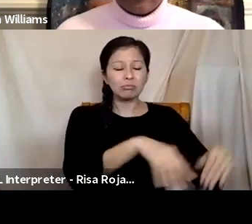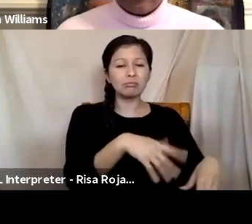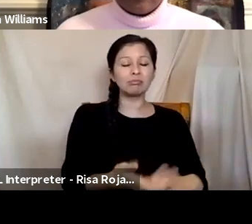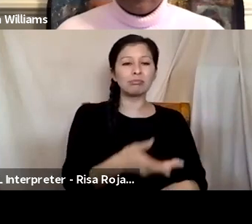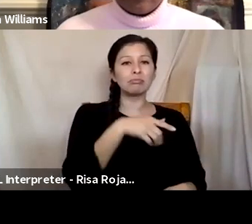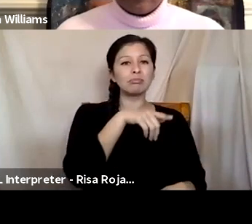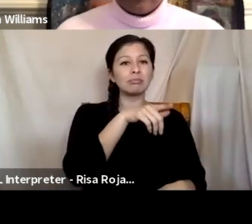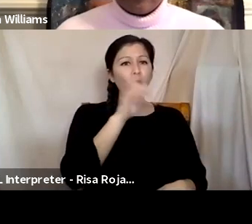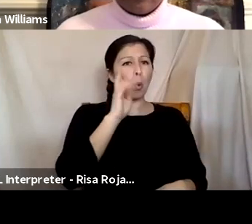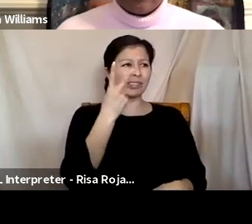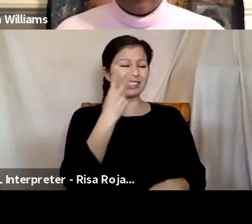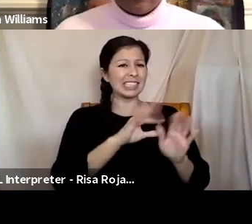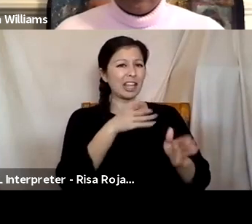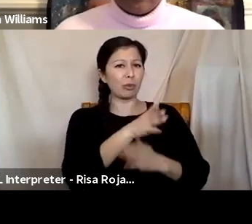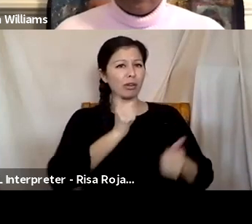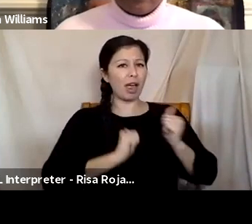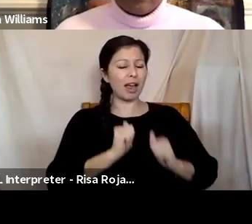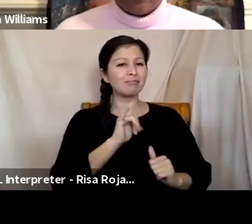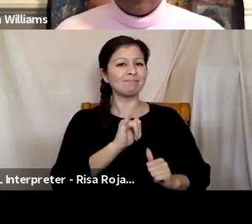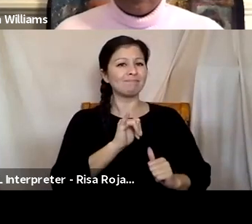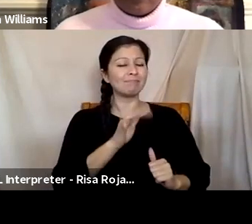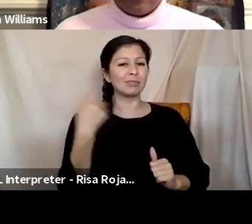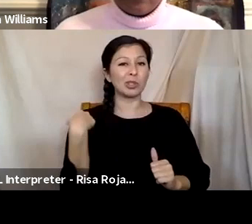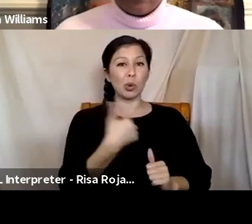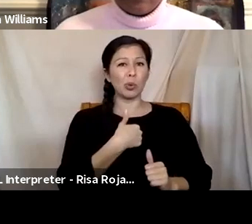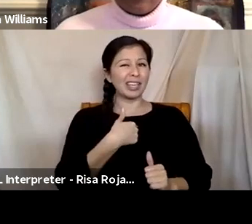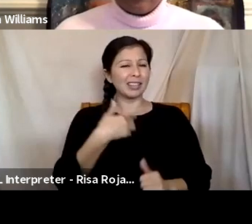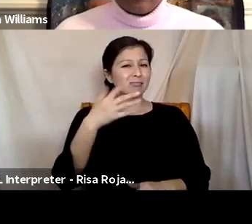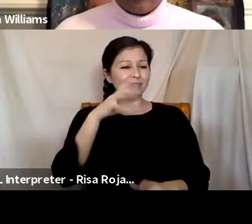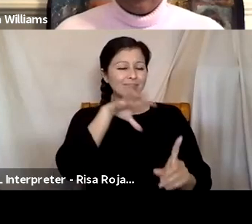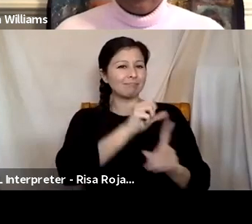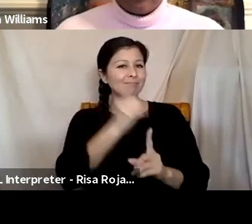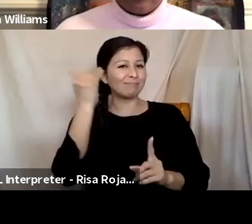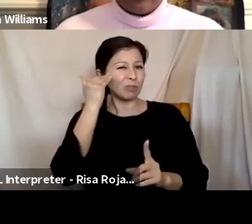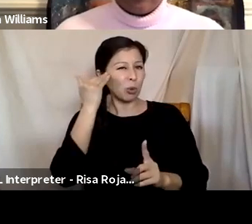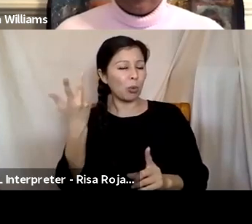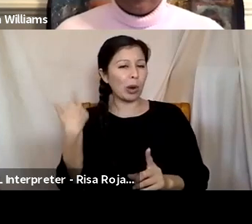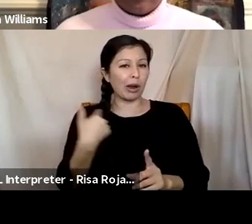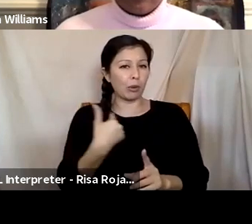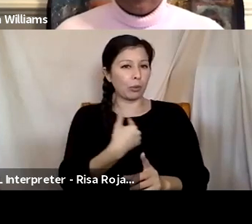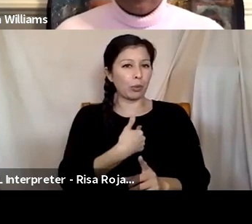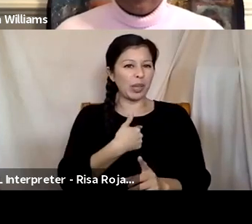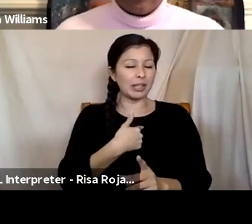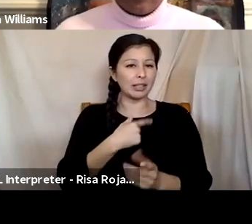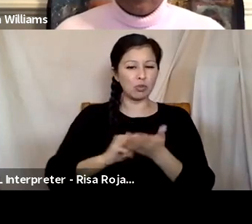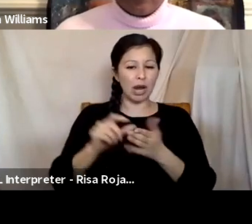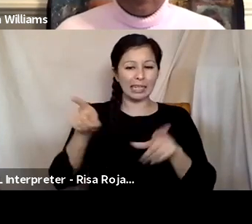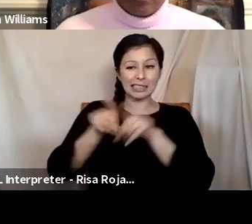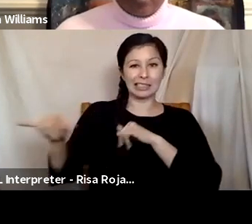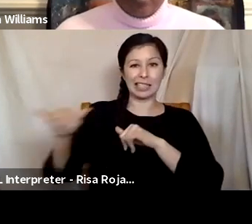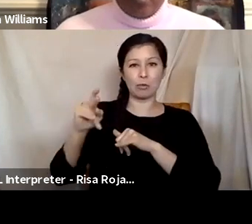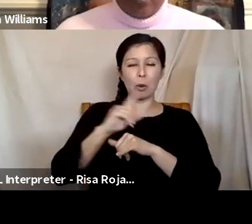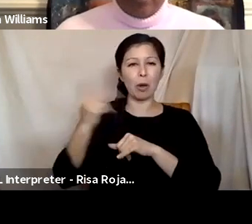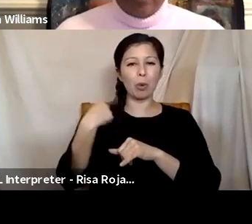It comes through. And we're all savvy enough, and I'm sure we don't write the same notes, but we'll just